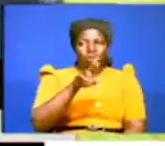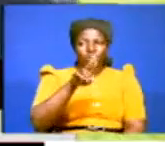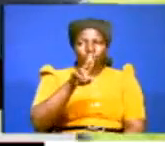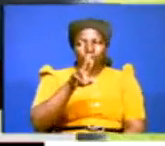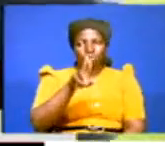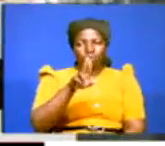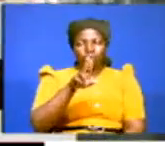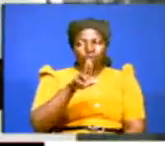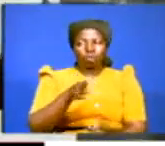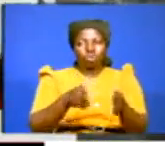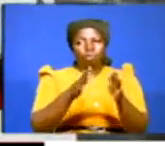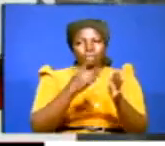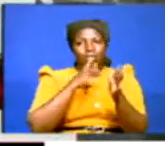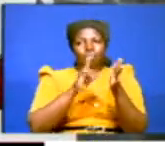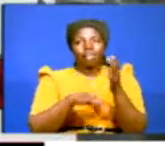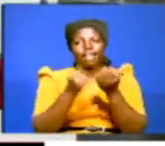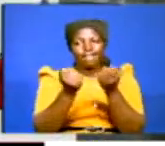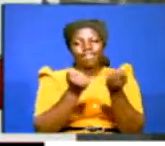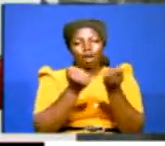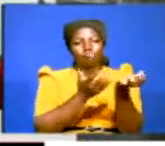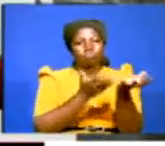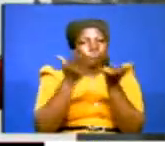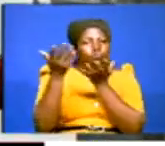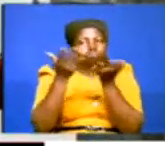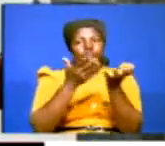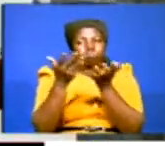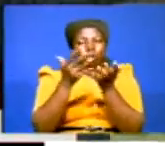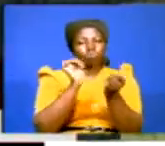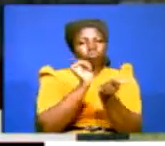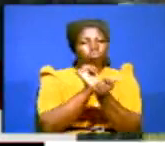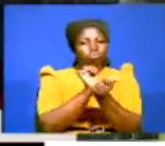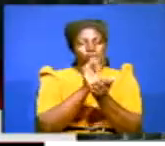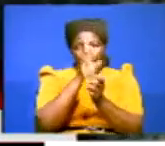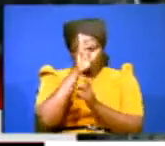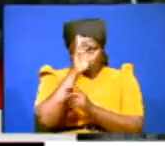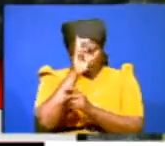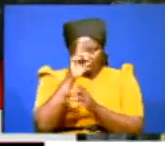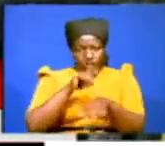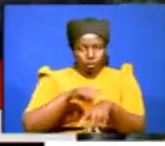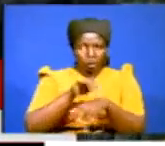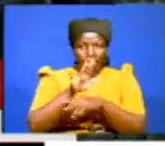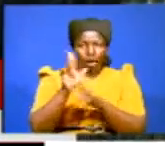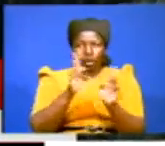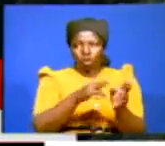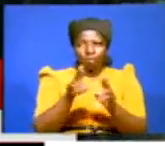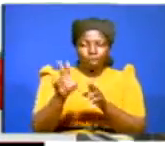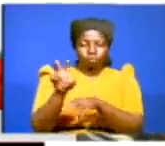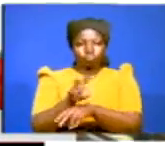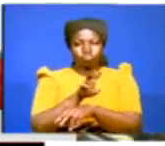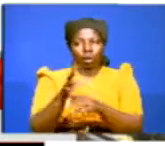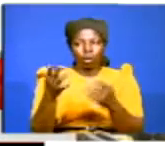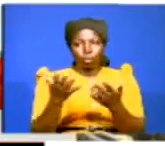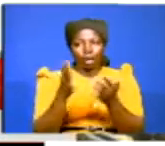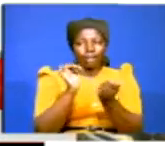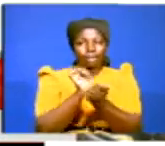Ndambuki said that the vehicle ferrying the illicit brew was intercepted by police during their normal routine checks, where they arrested one female suspect.